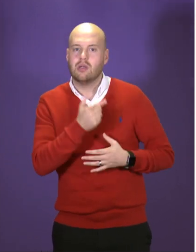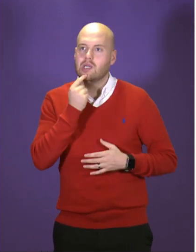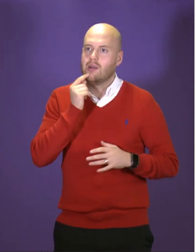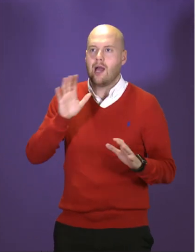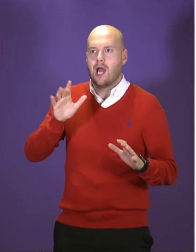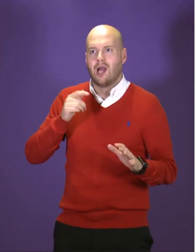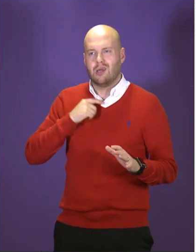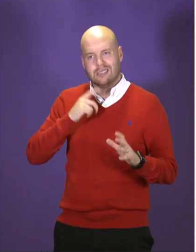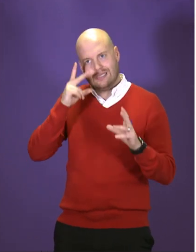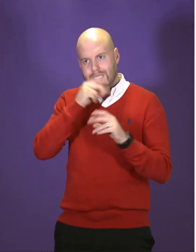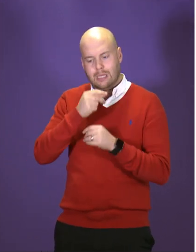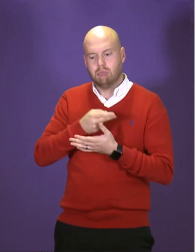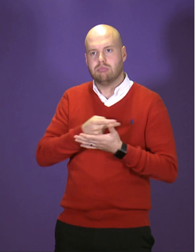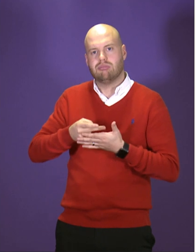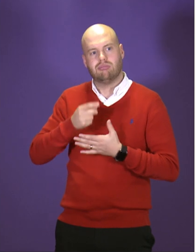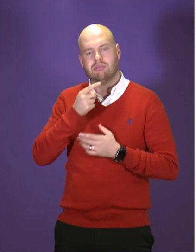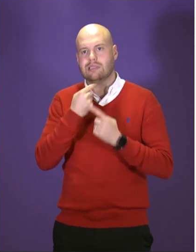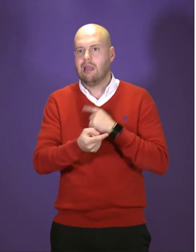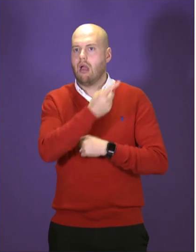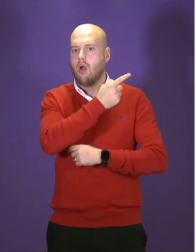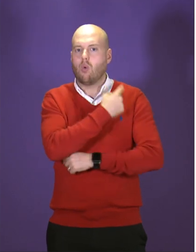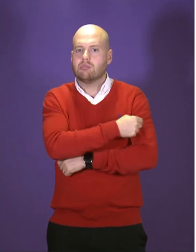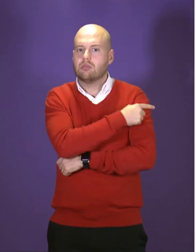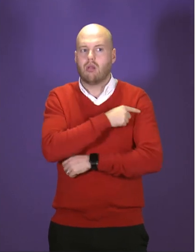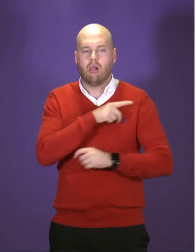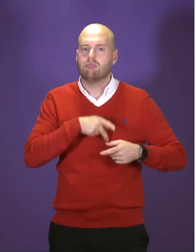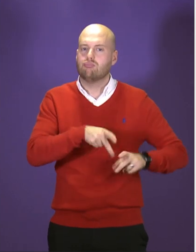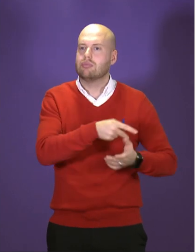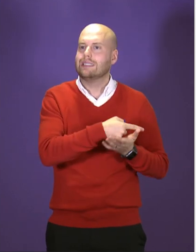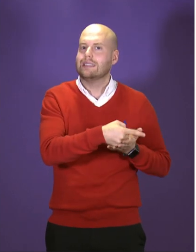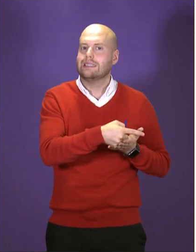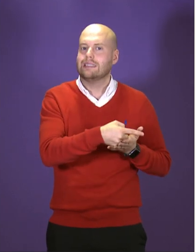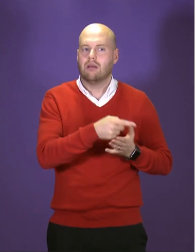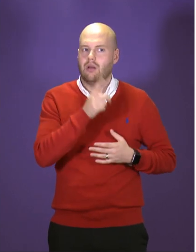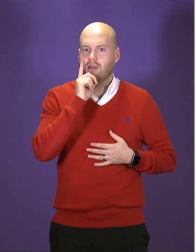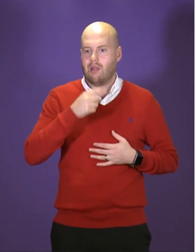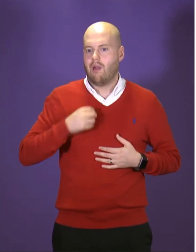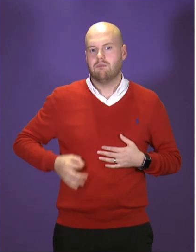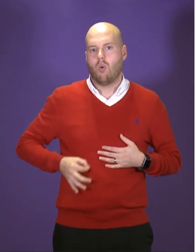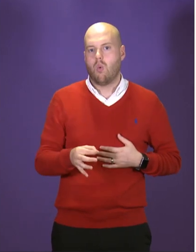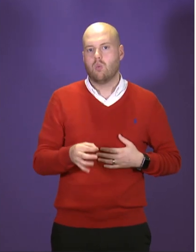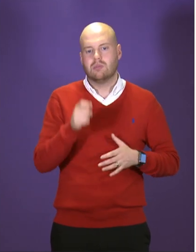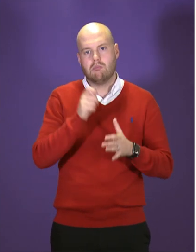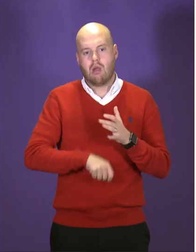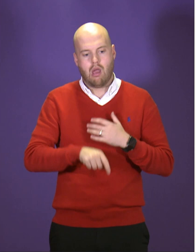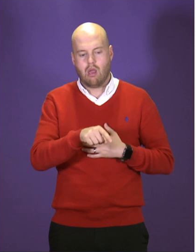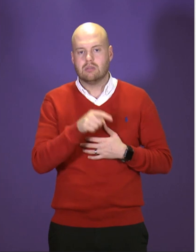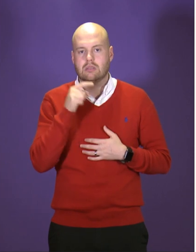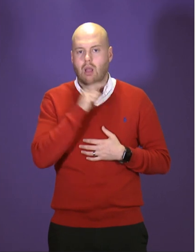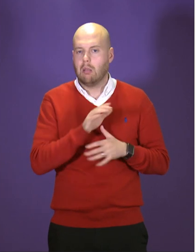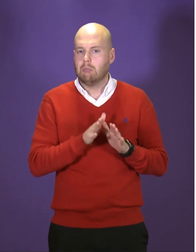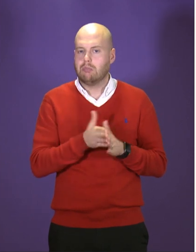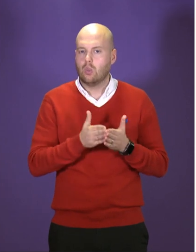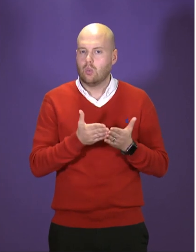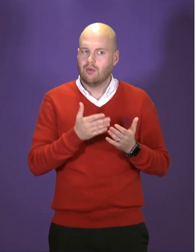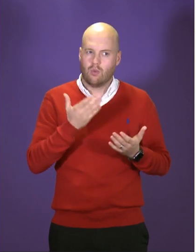I'll never be able to afford to send my son to school, nor be able to afford to buy him a book. But I thought that if he